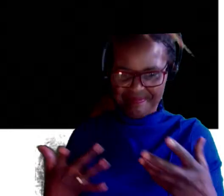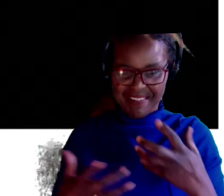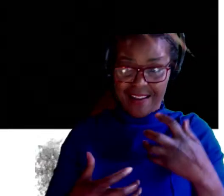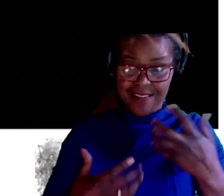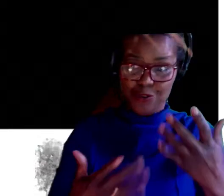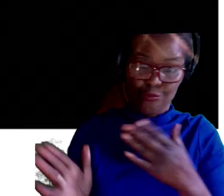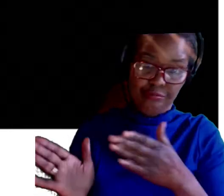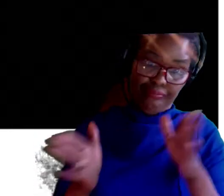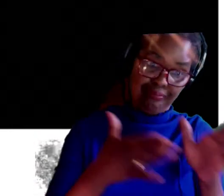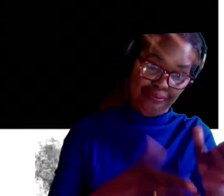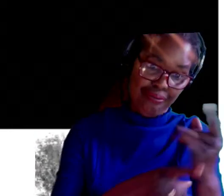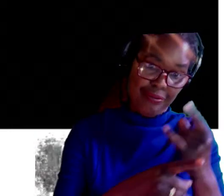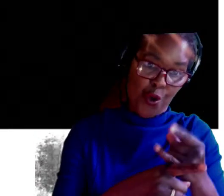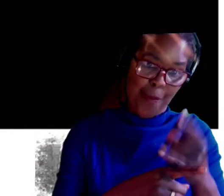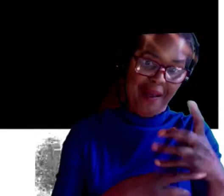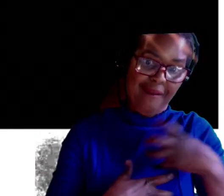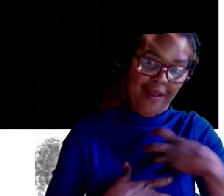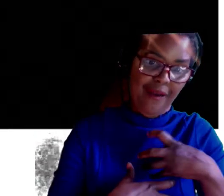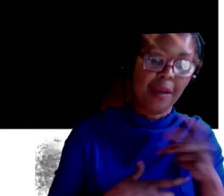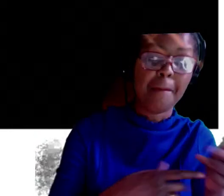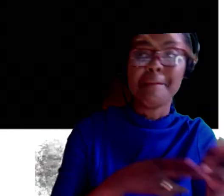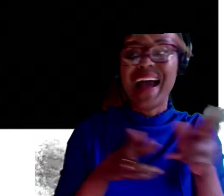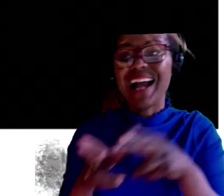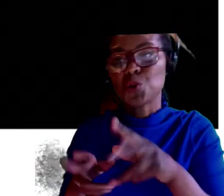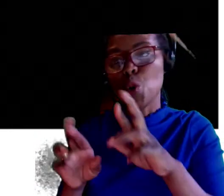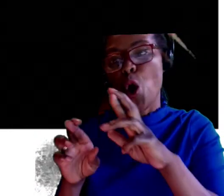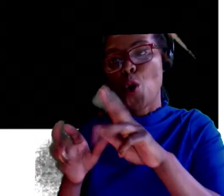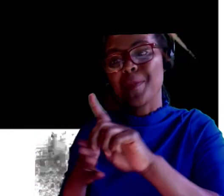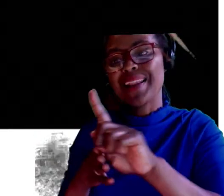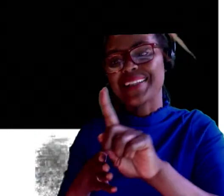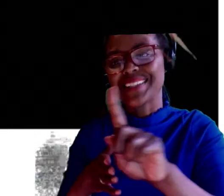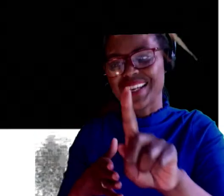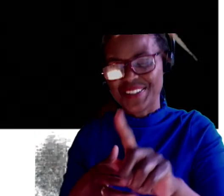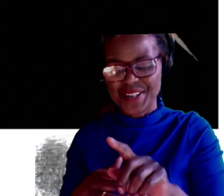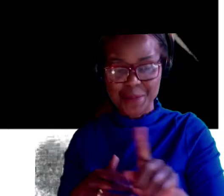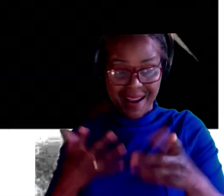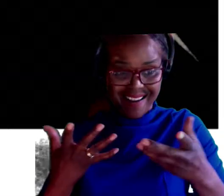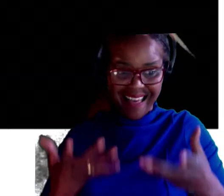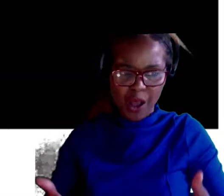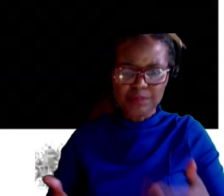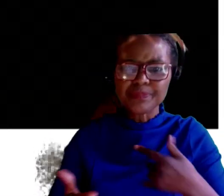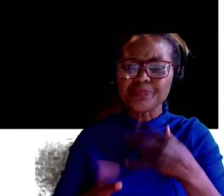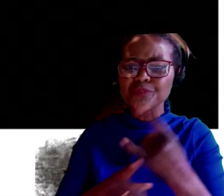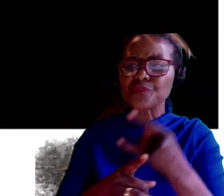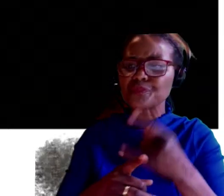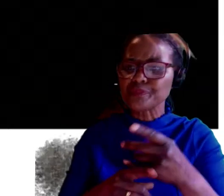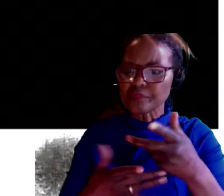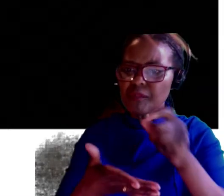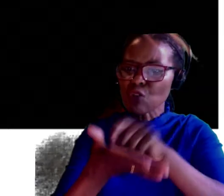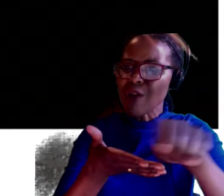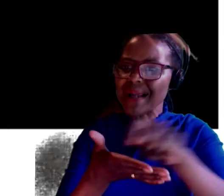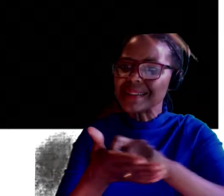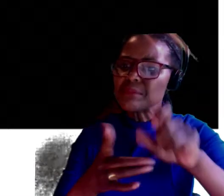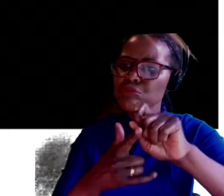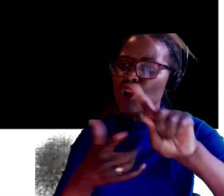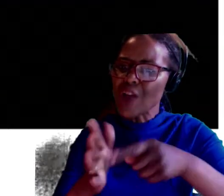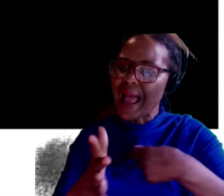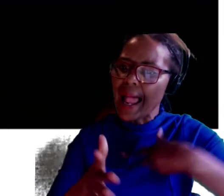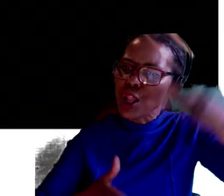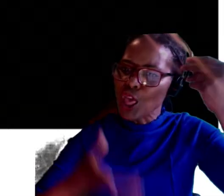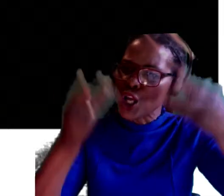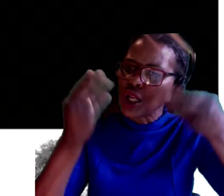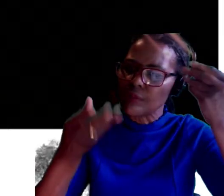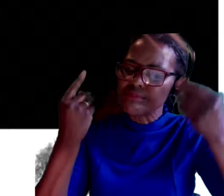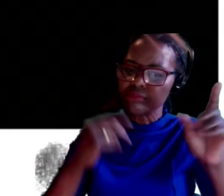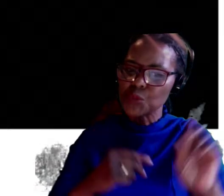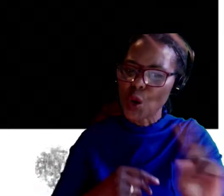return to hope by the end, I promise. I want to talk about some learning from another writing project of mine, one where I used a certain